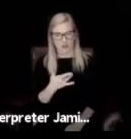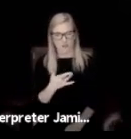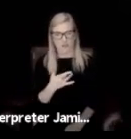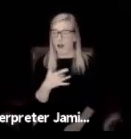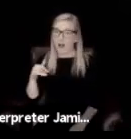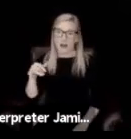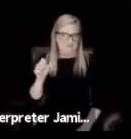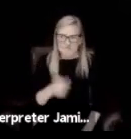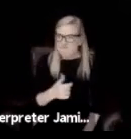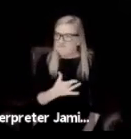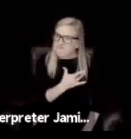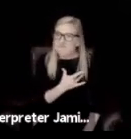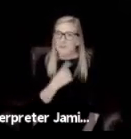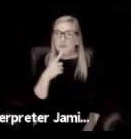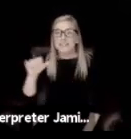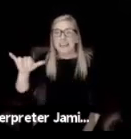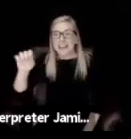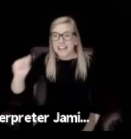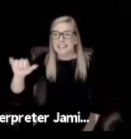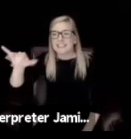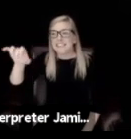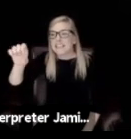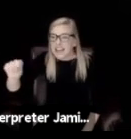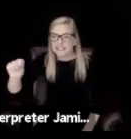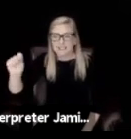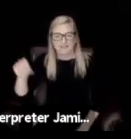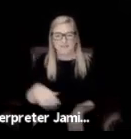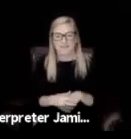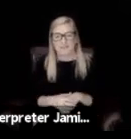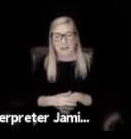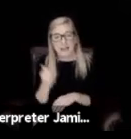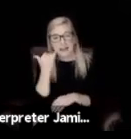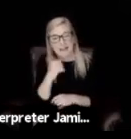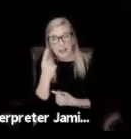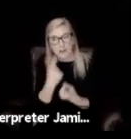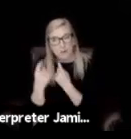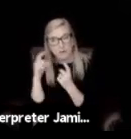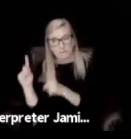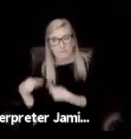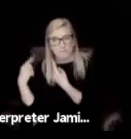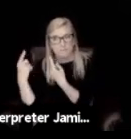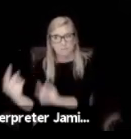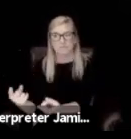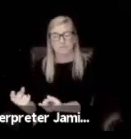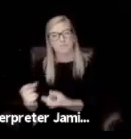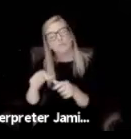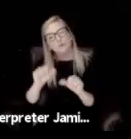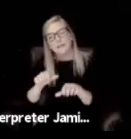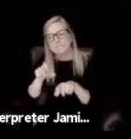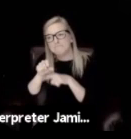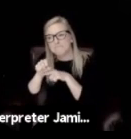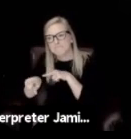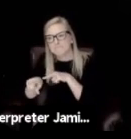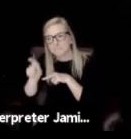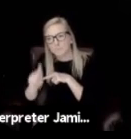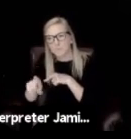yes. And if you have any questions along the way, feel free to type them in the chat,